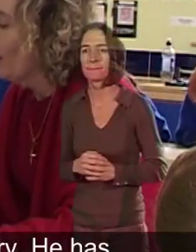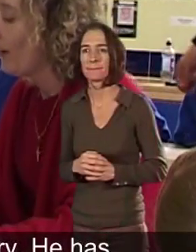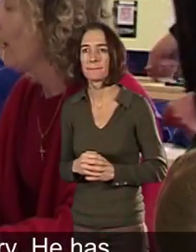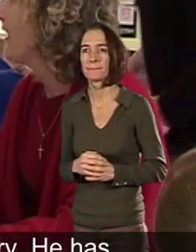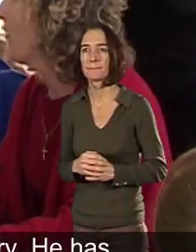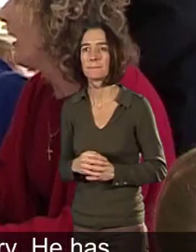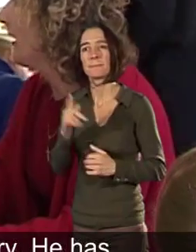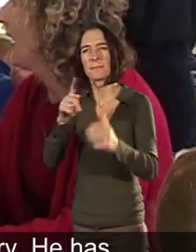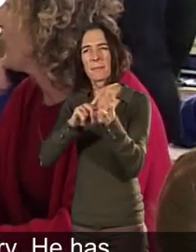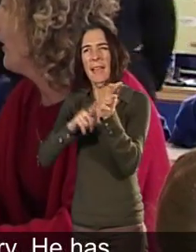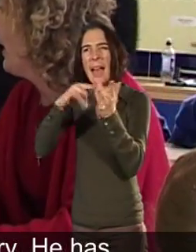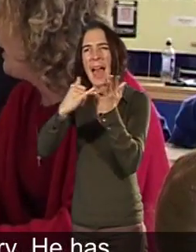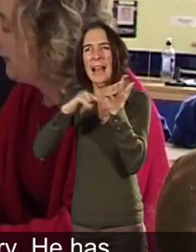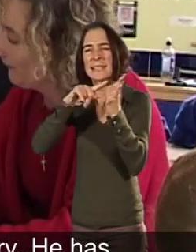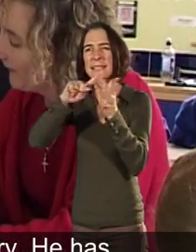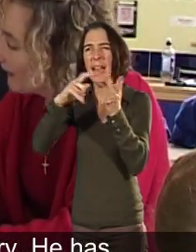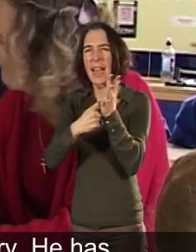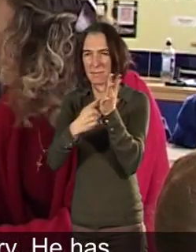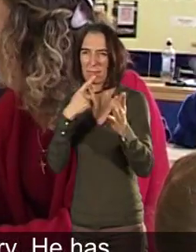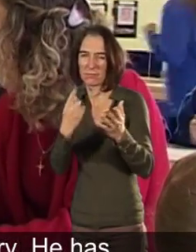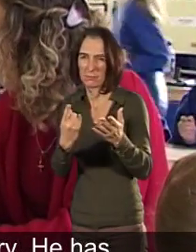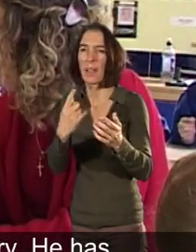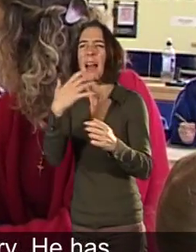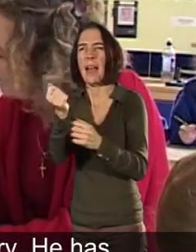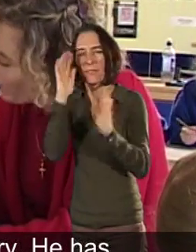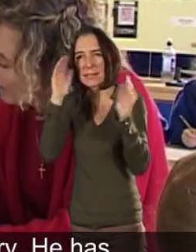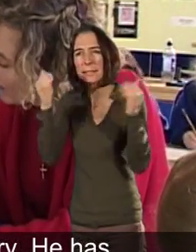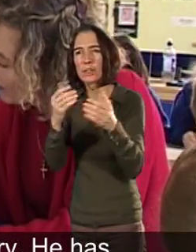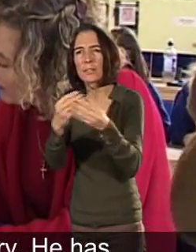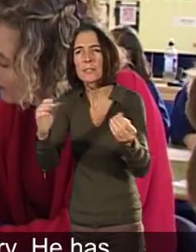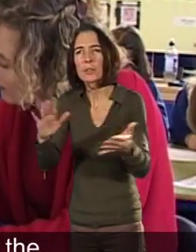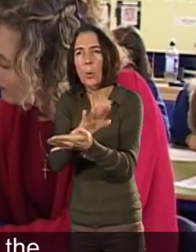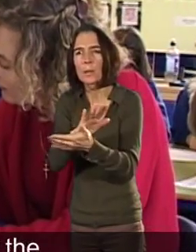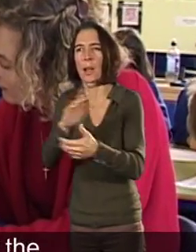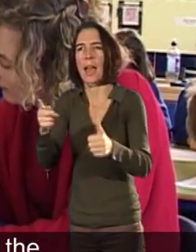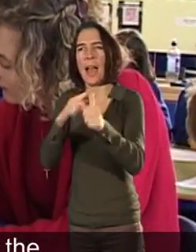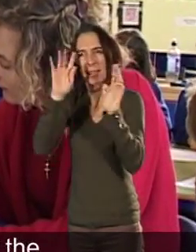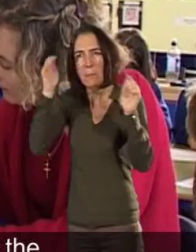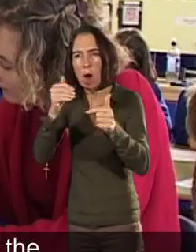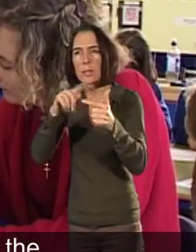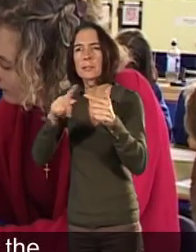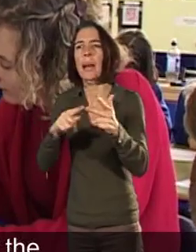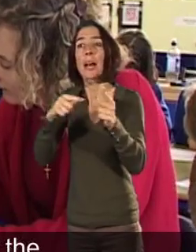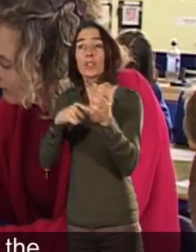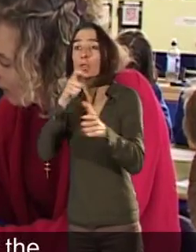Alistair attends St Clement's Primary. He has attention deficit disorder, Asperger syndrome and Tourette